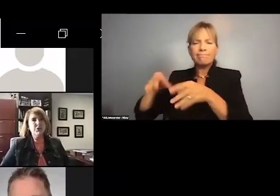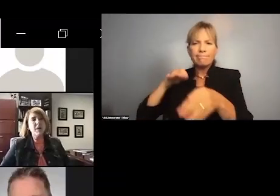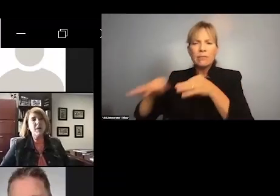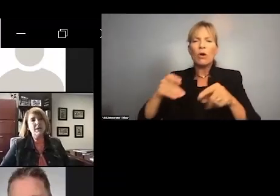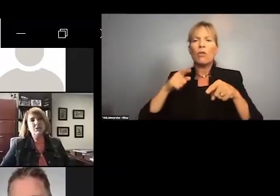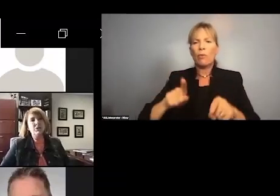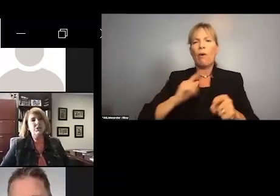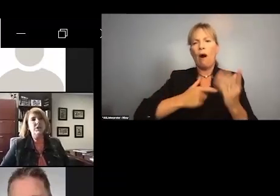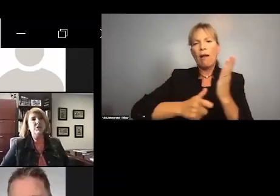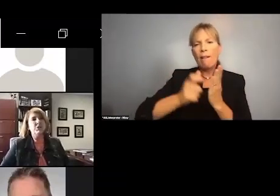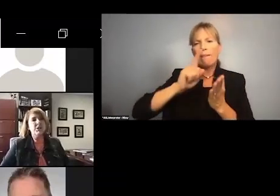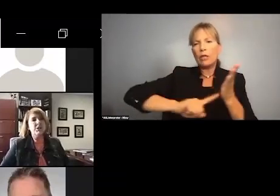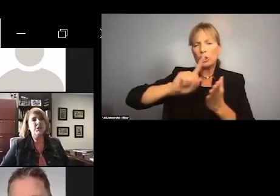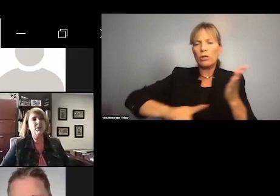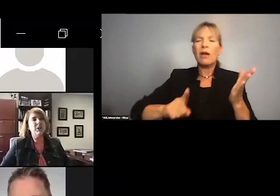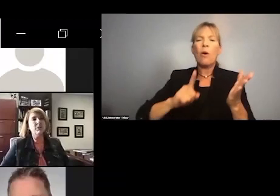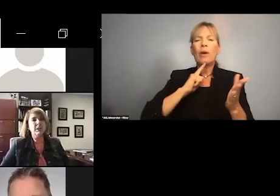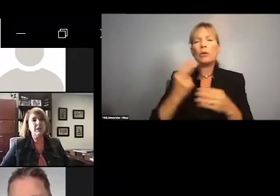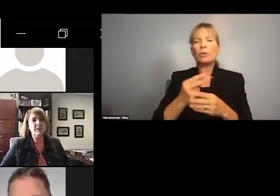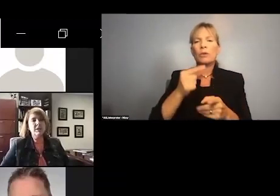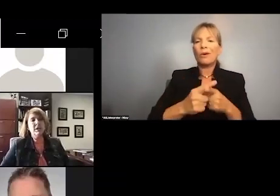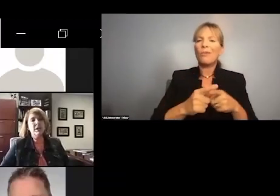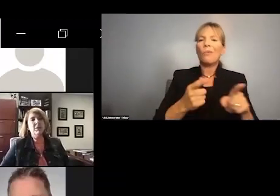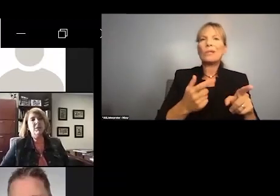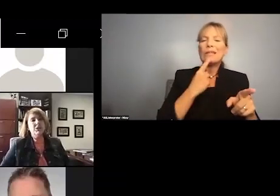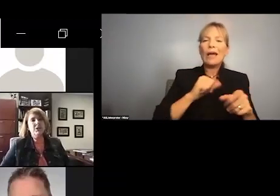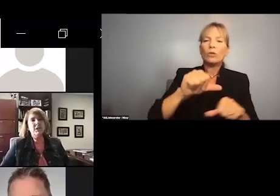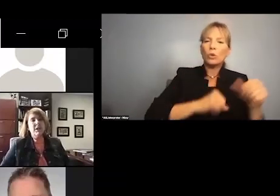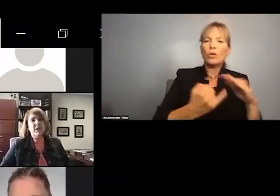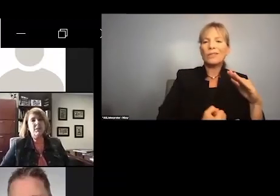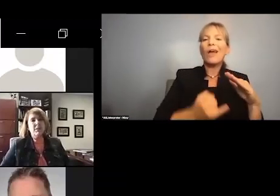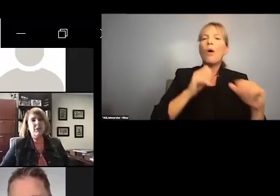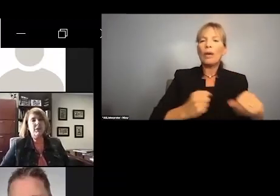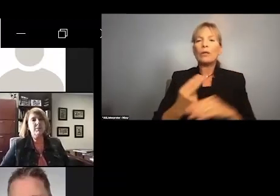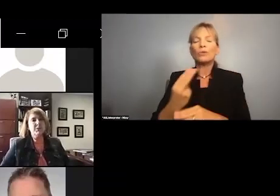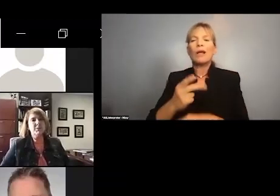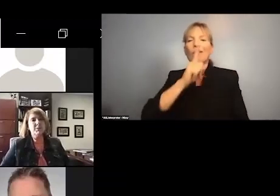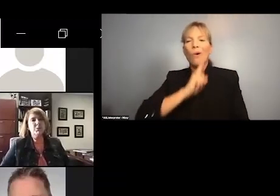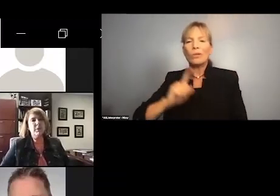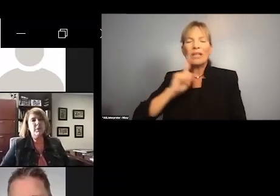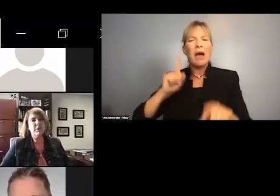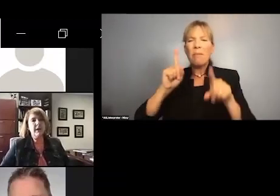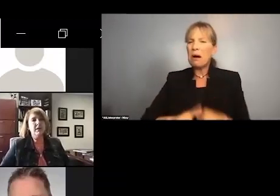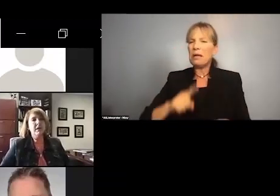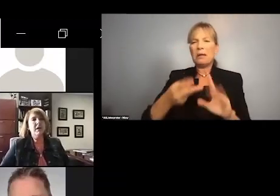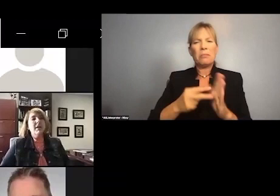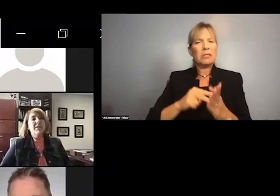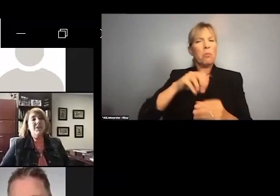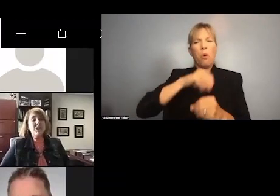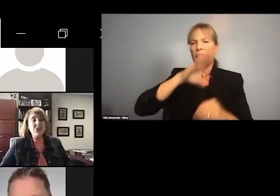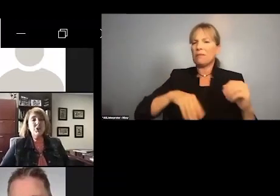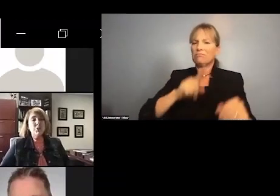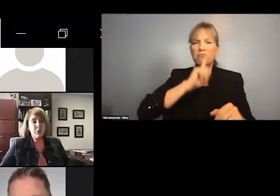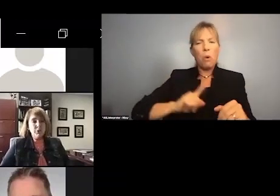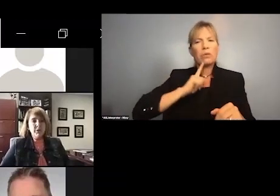literature. Most commonly, it's used interchangeably with loneliness, but as you'll see, it can really encompass much more than that. There